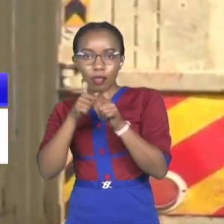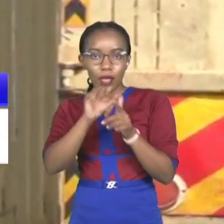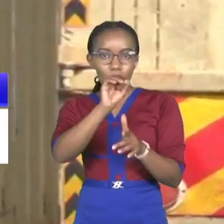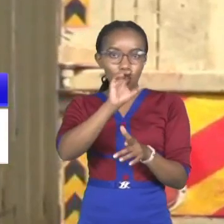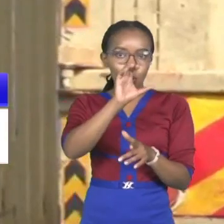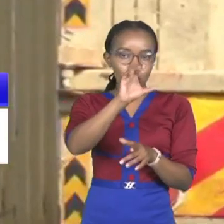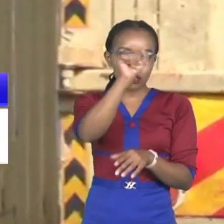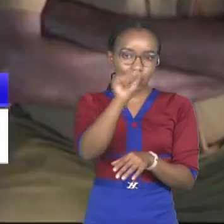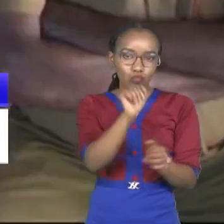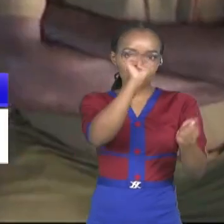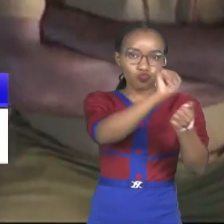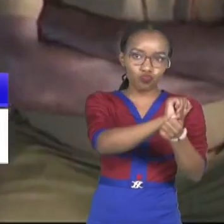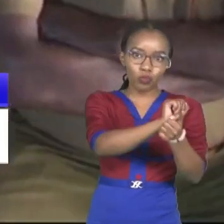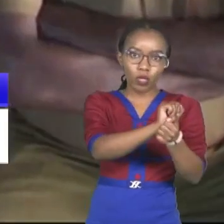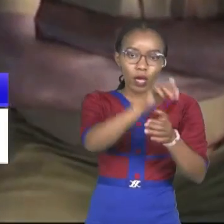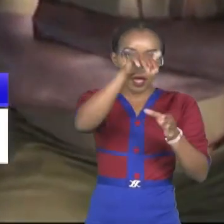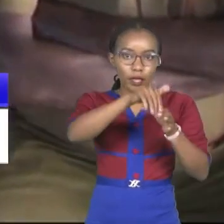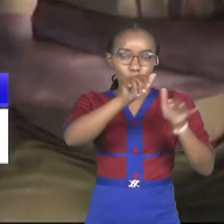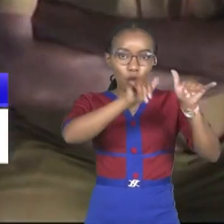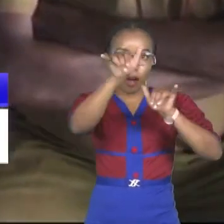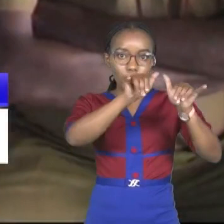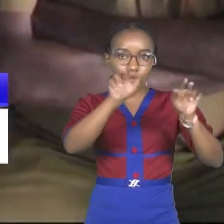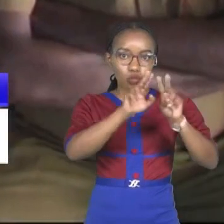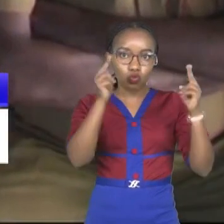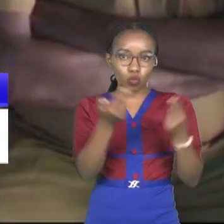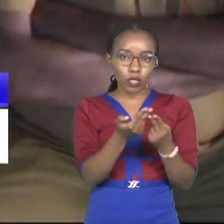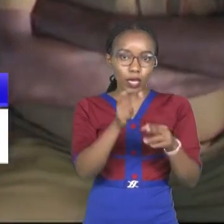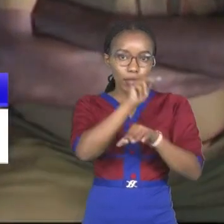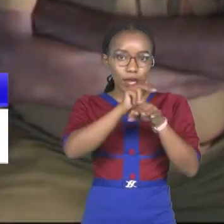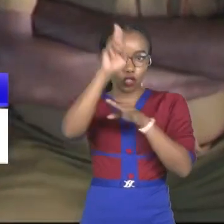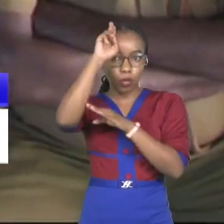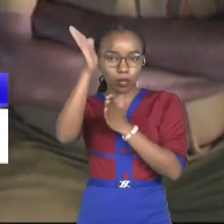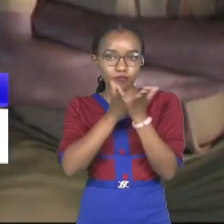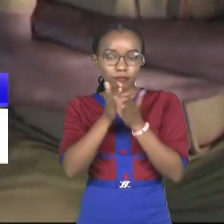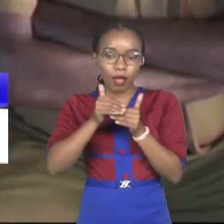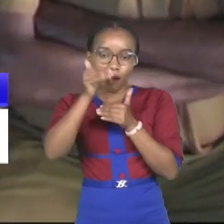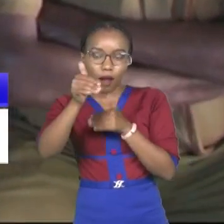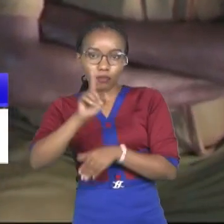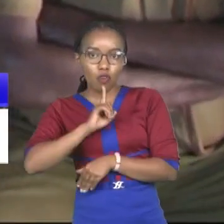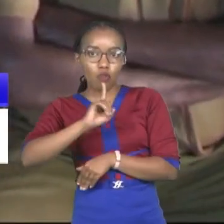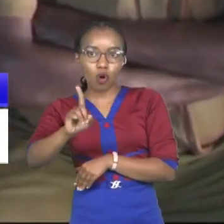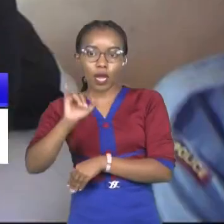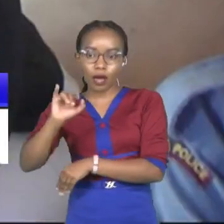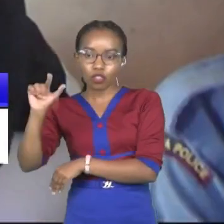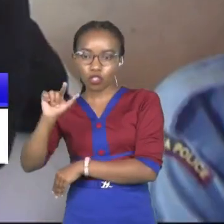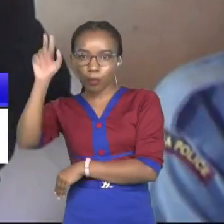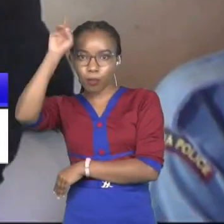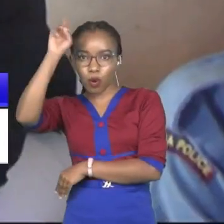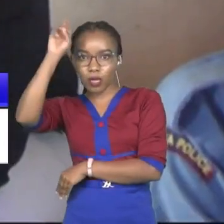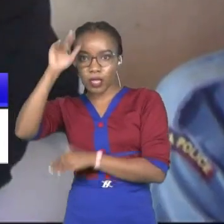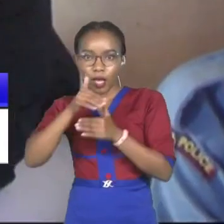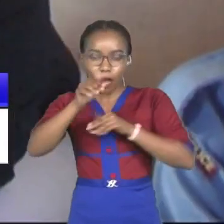arrested by the officers from the Internal Affairs Unit within the National Police Service following directives from the Inspector General of Police